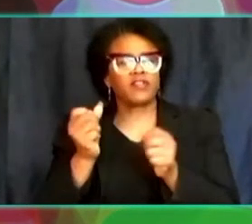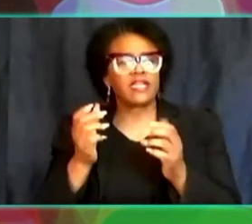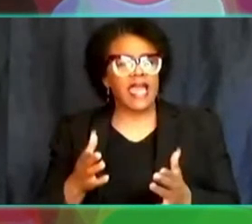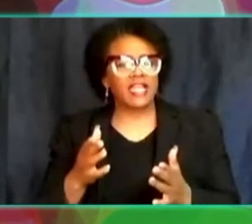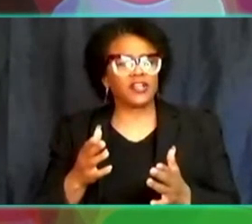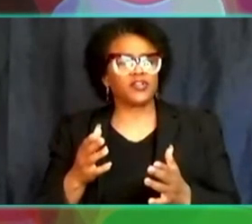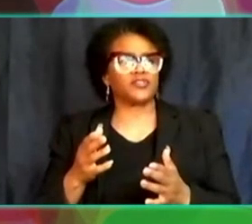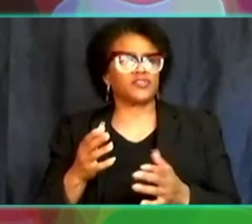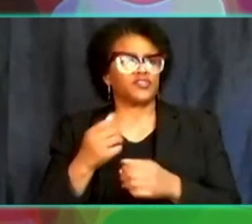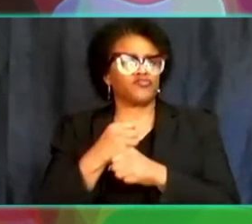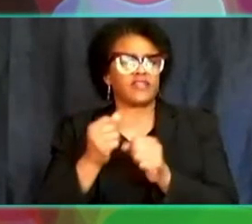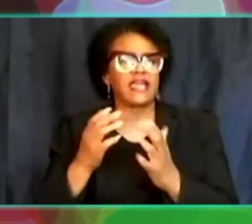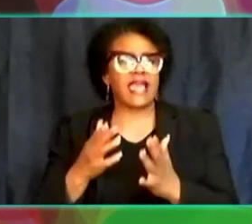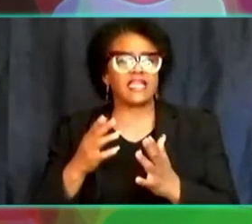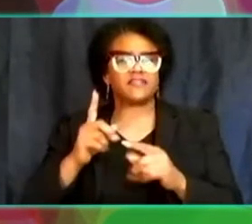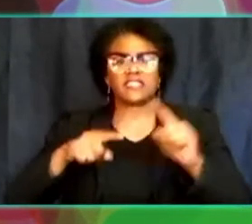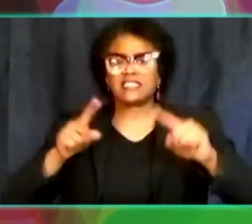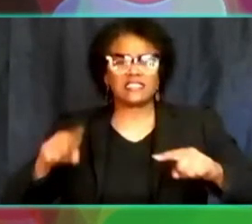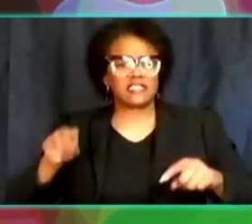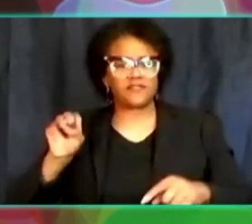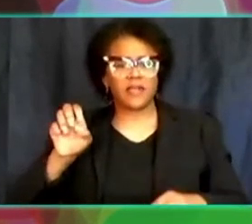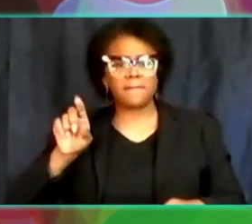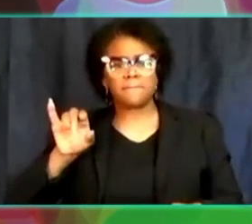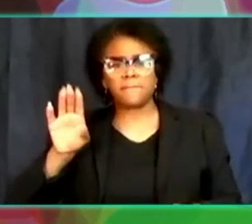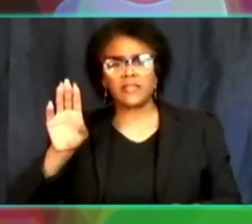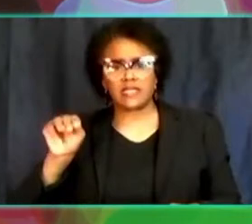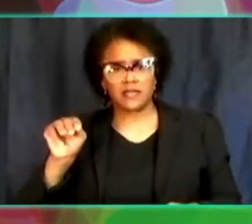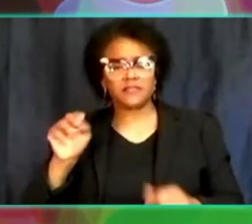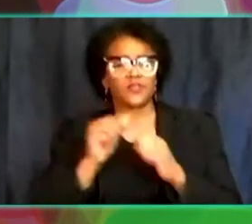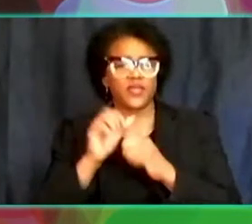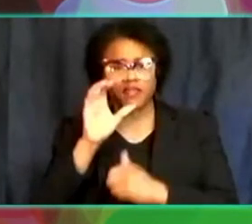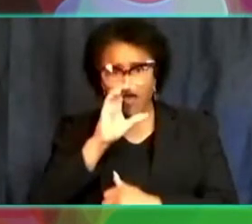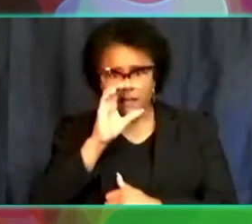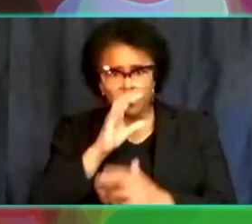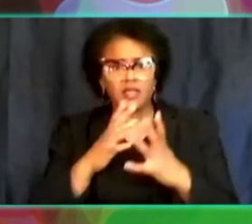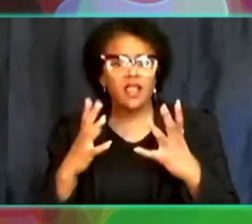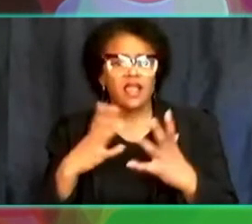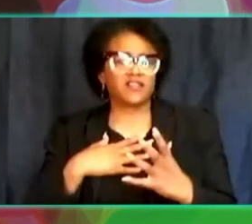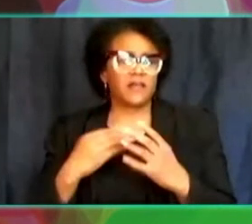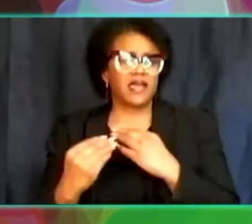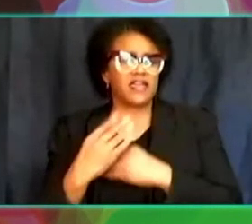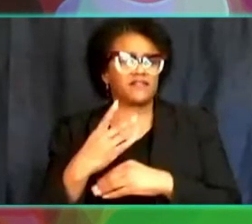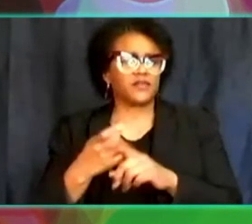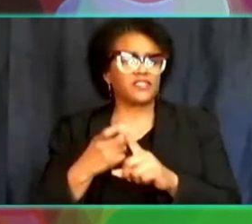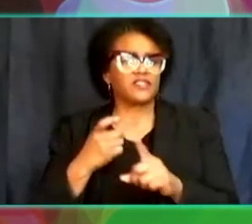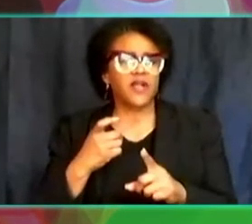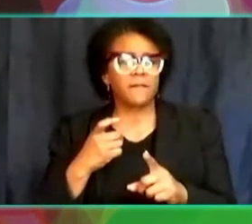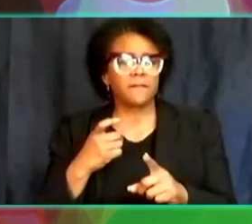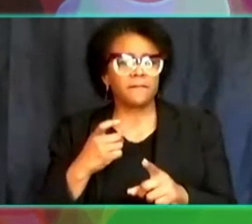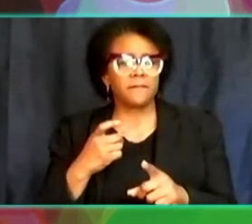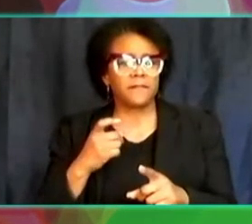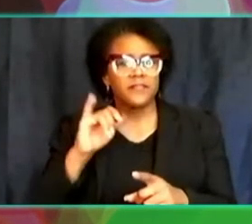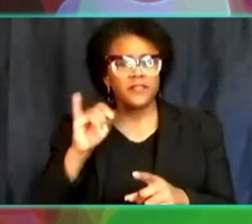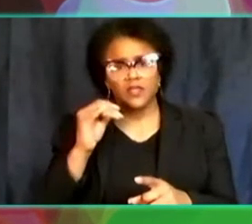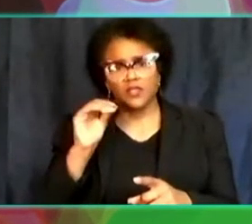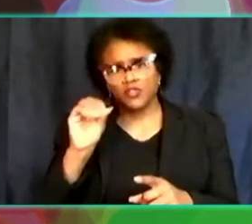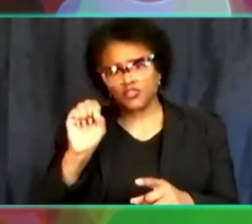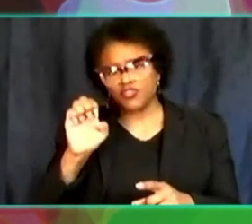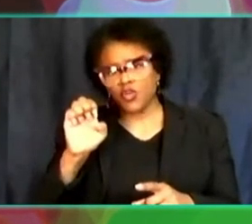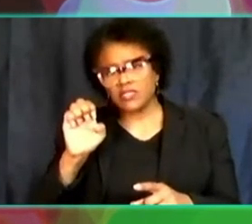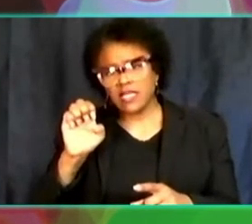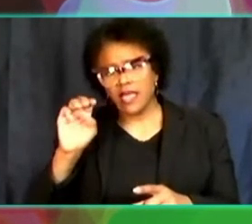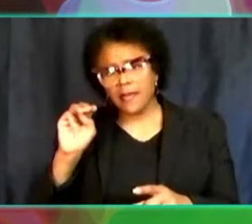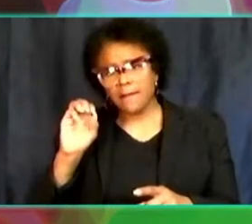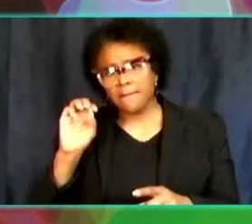creatives in like all different mediums, specifically with comics. A lot of my influence comes from Jose manga, so like